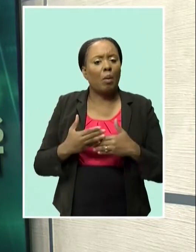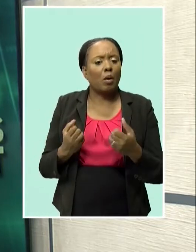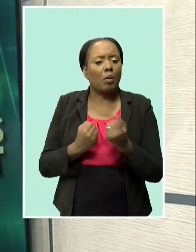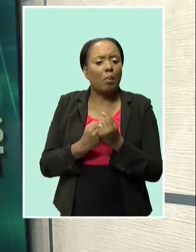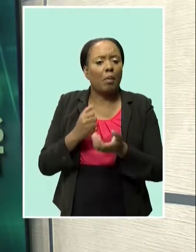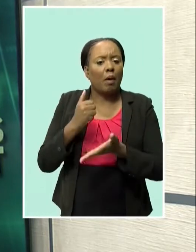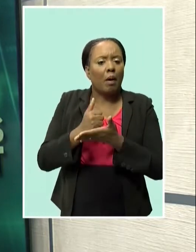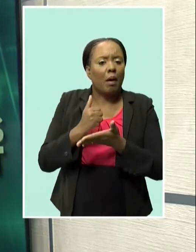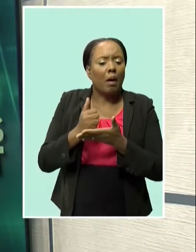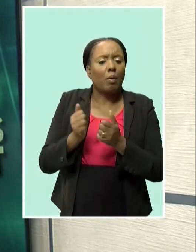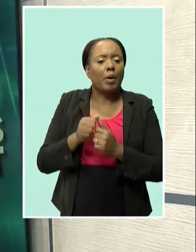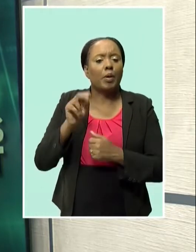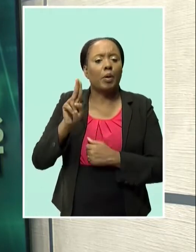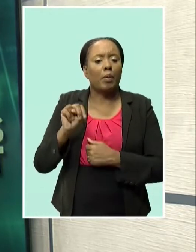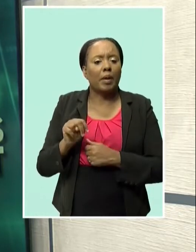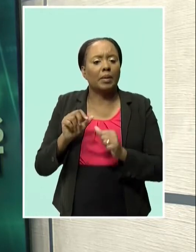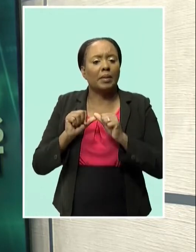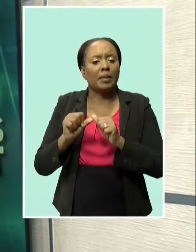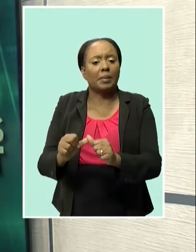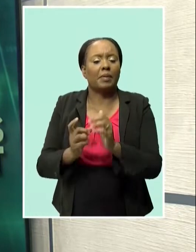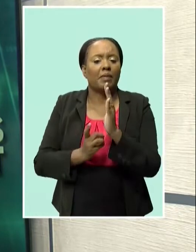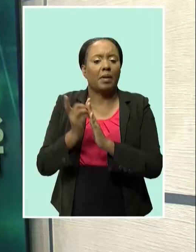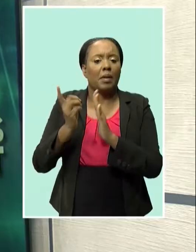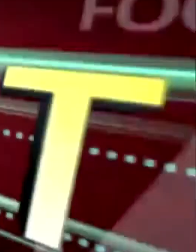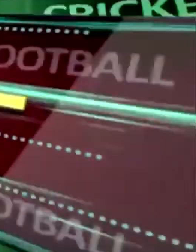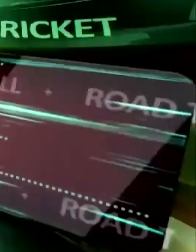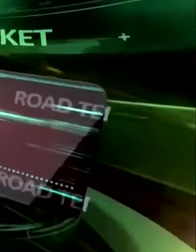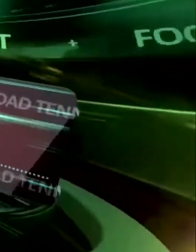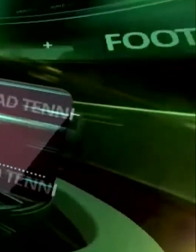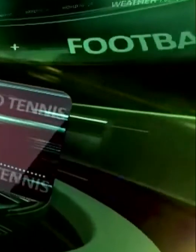the United Nations Sustainable Development Goals.